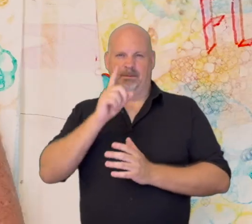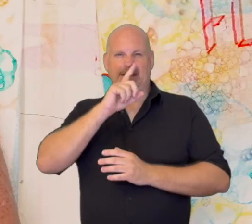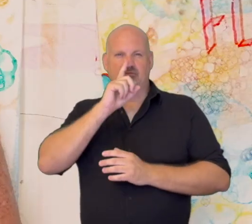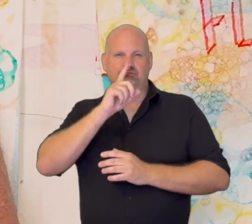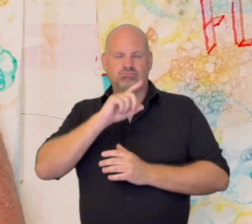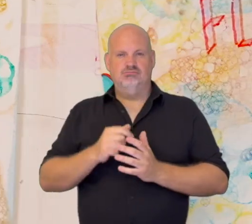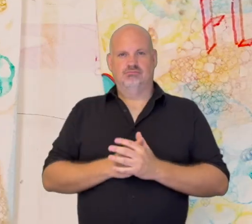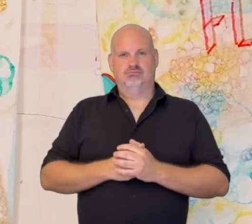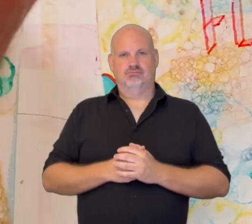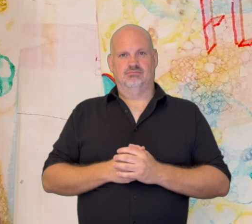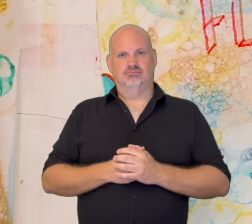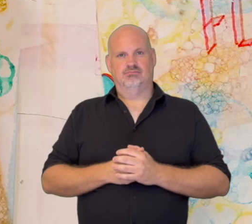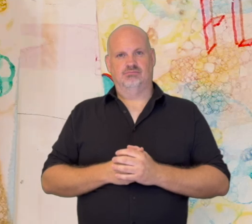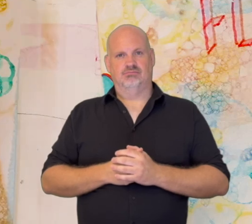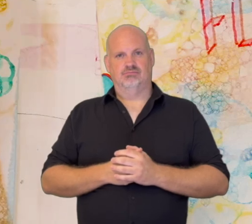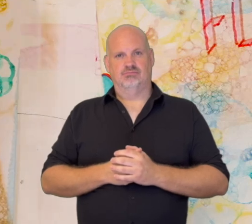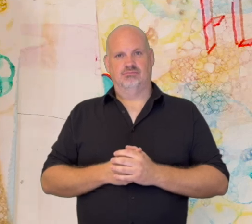pink,